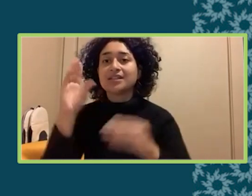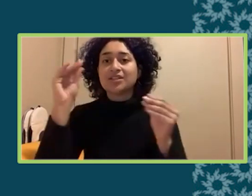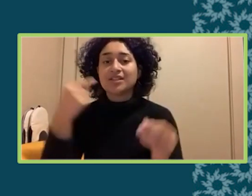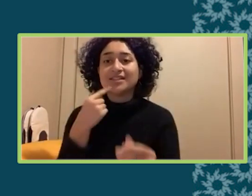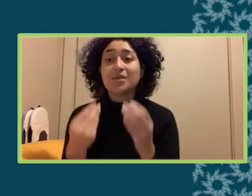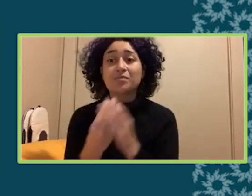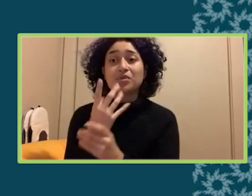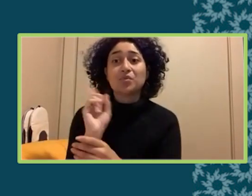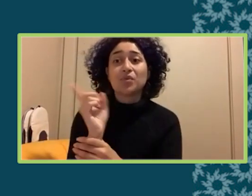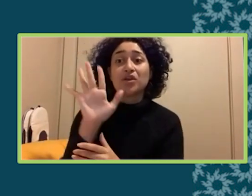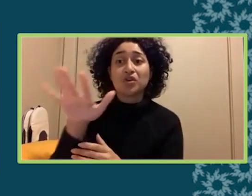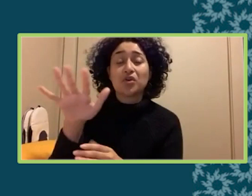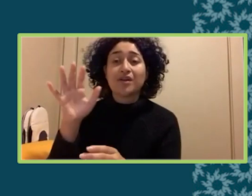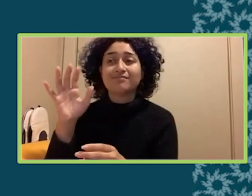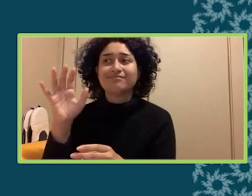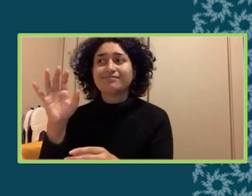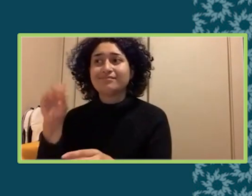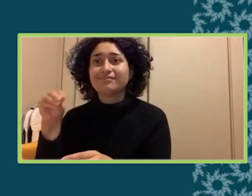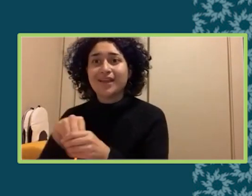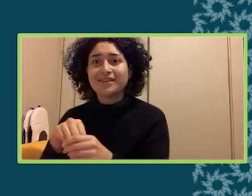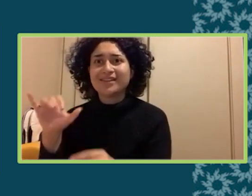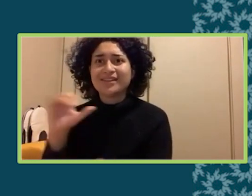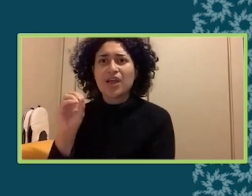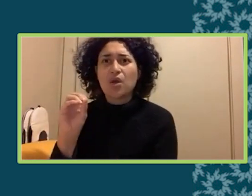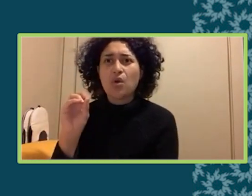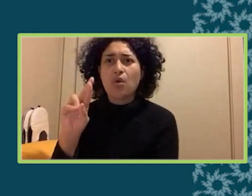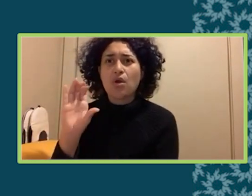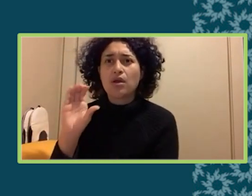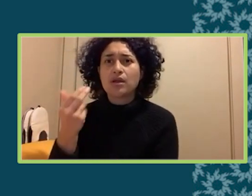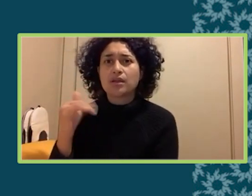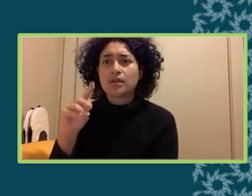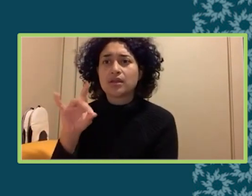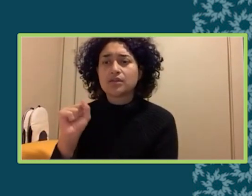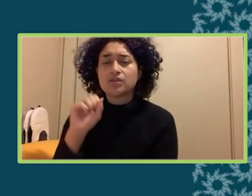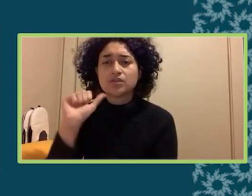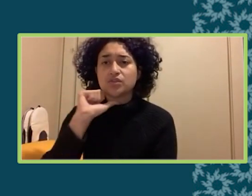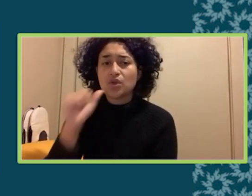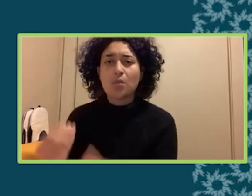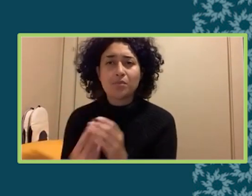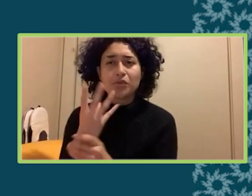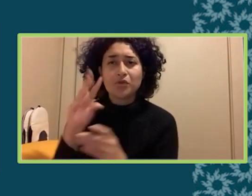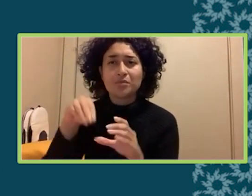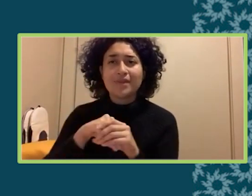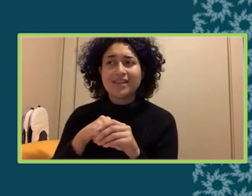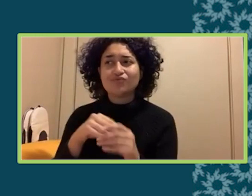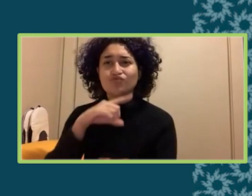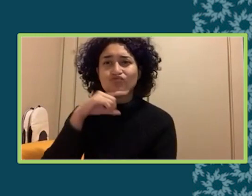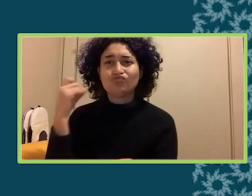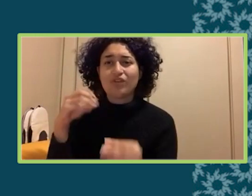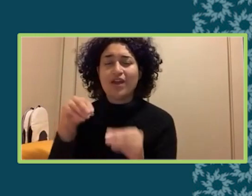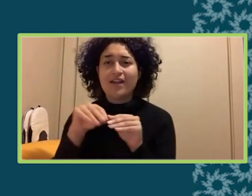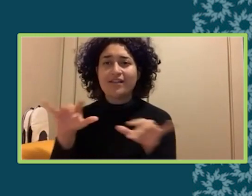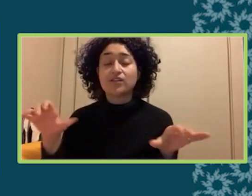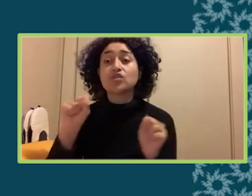not possible. Like orchids don't bloom in the desert. So you got to find an environment where